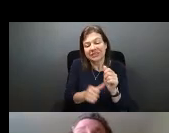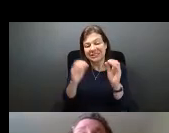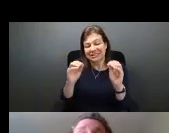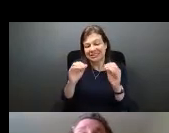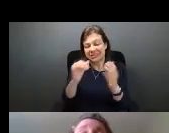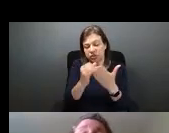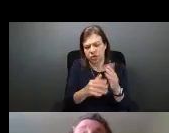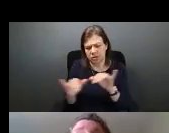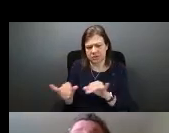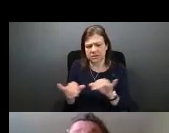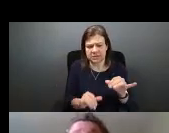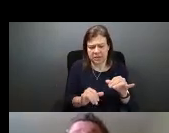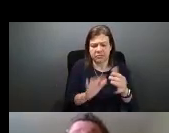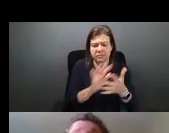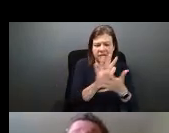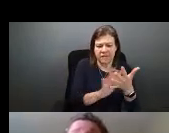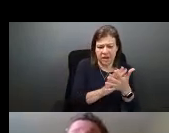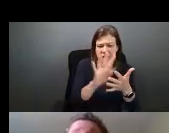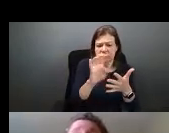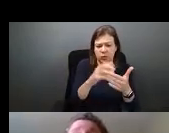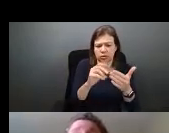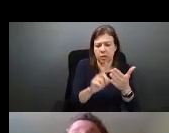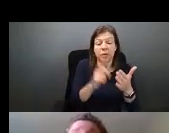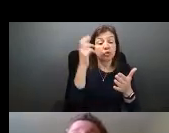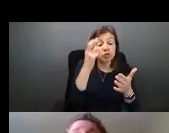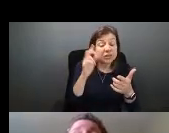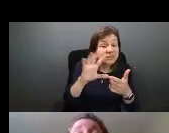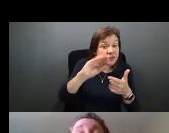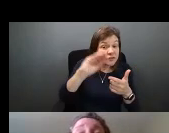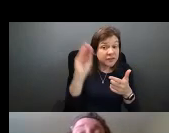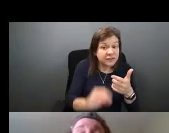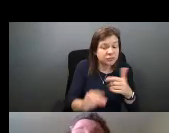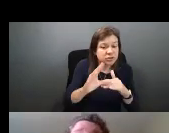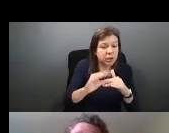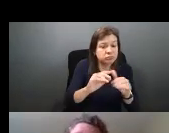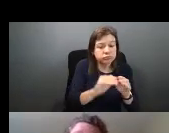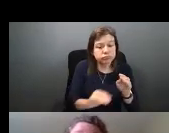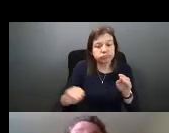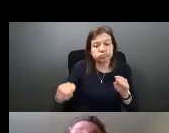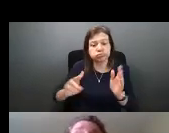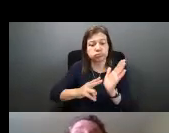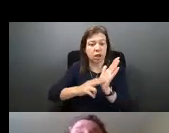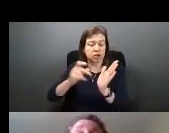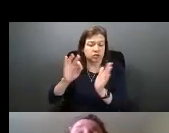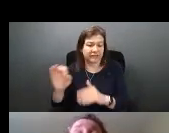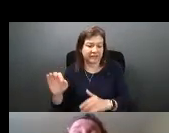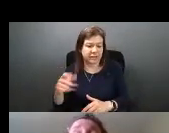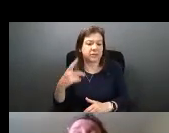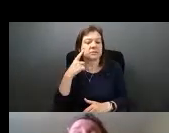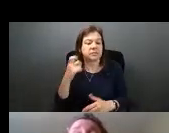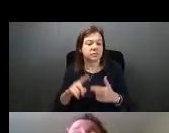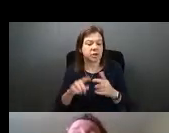the same, but the reason for 50% of the expense being part of the contract fee is that